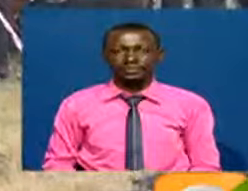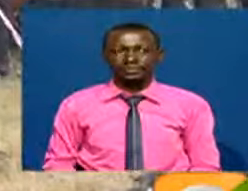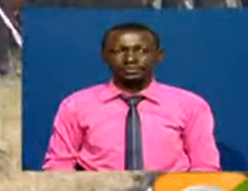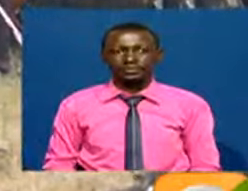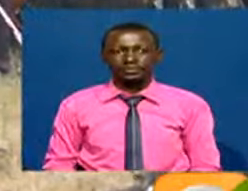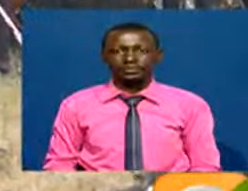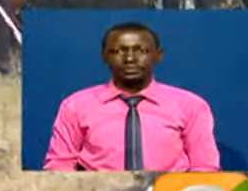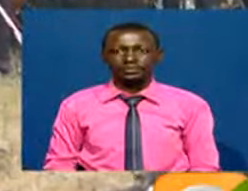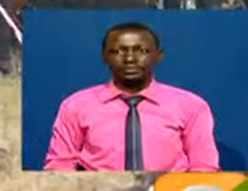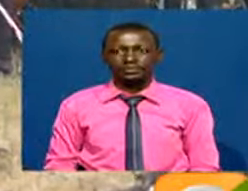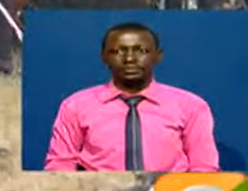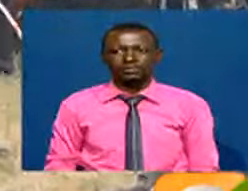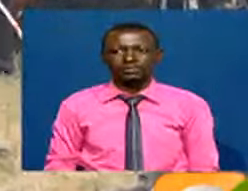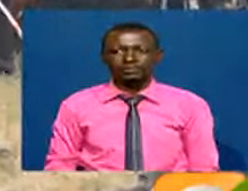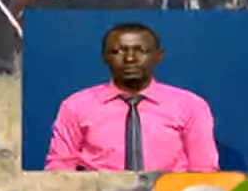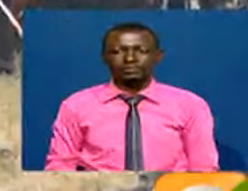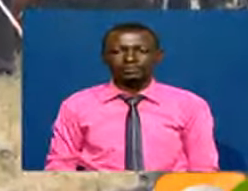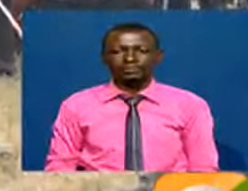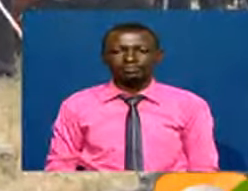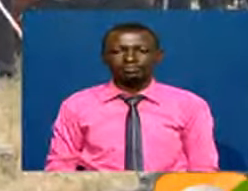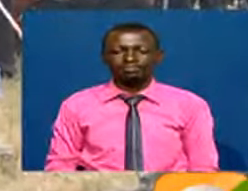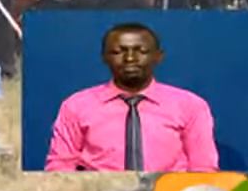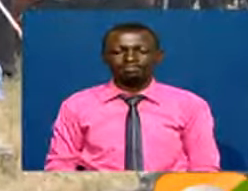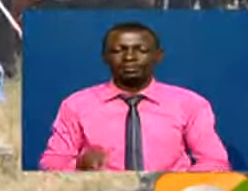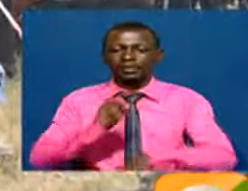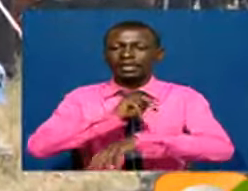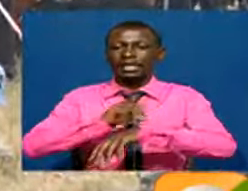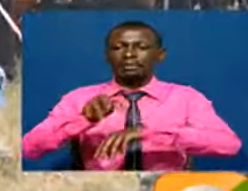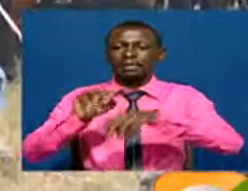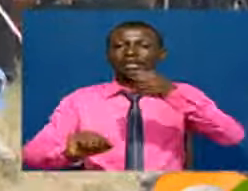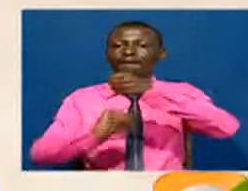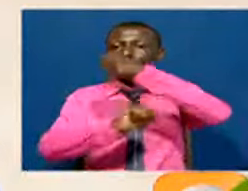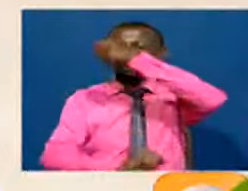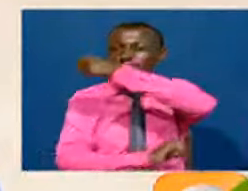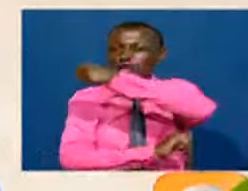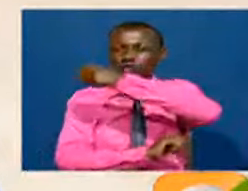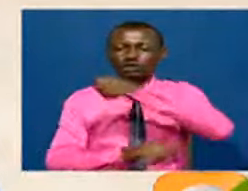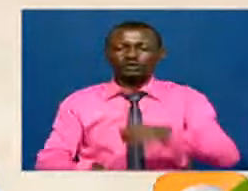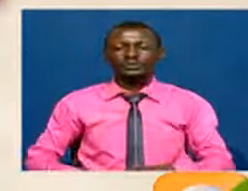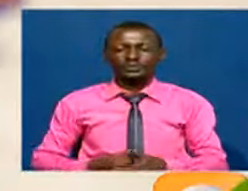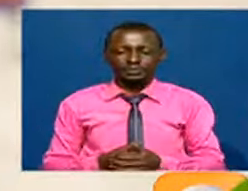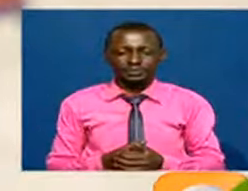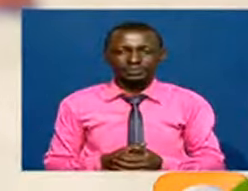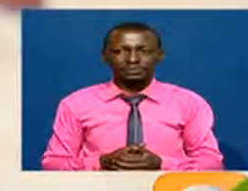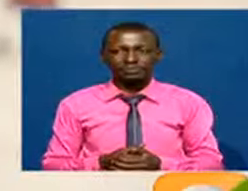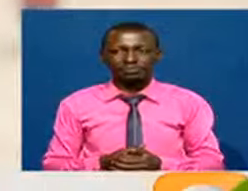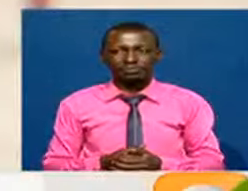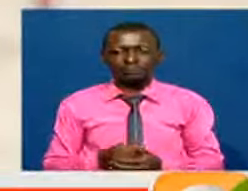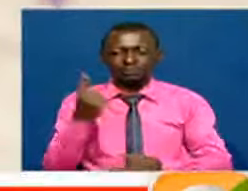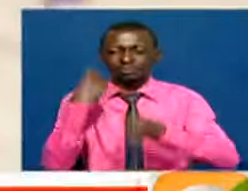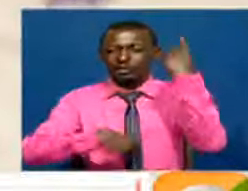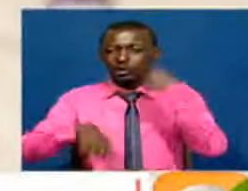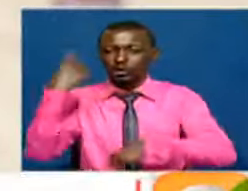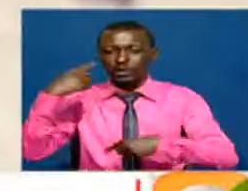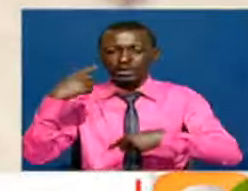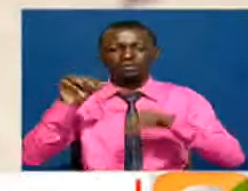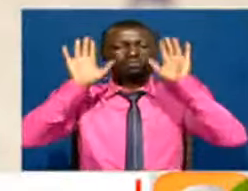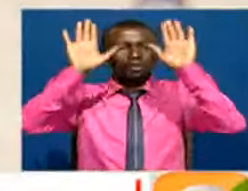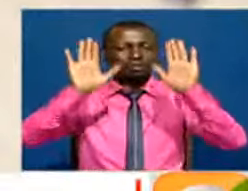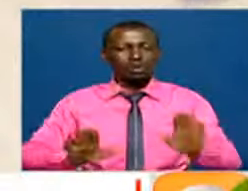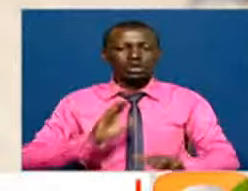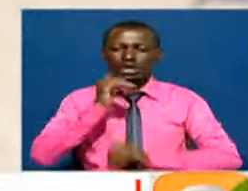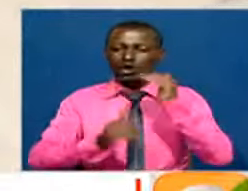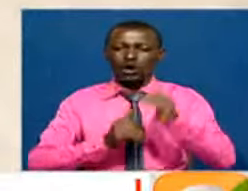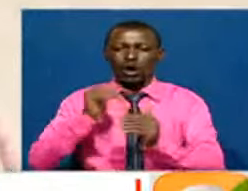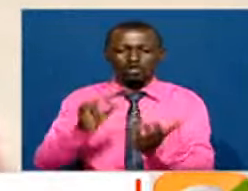M-Pesa Foundation, again through the chair, where we sponsored another 60. This win means a lot. All of them are special. To finish the